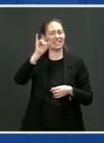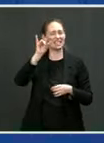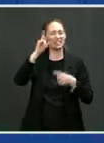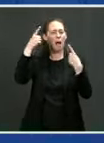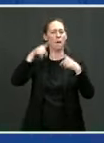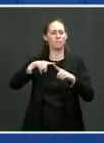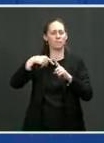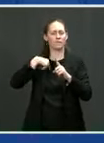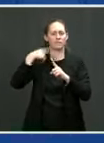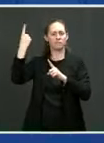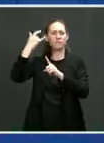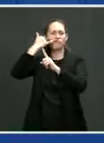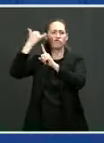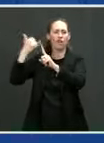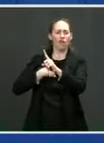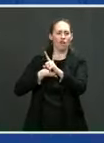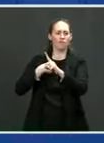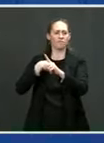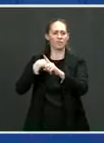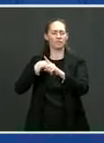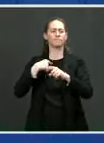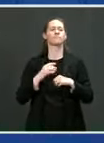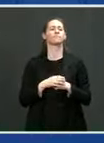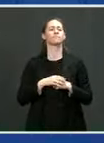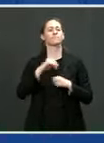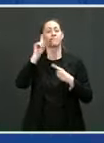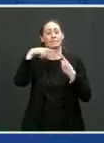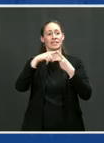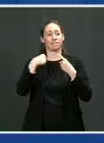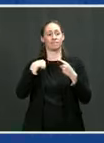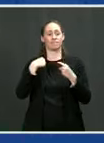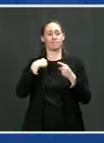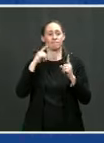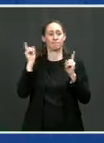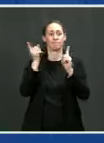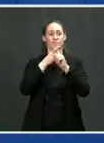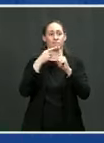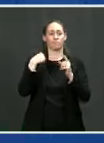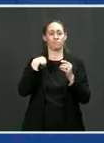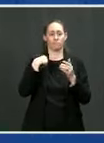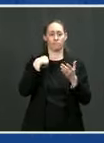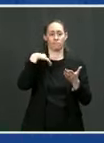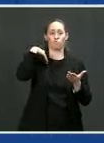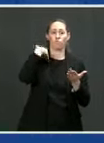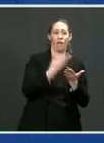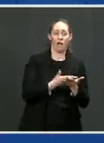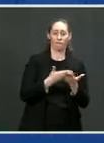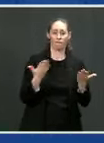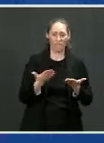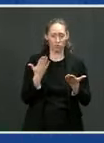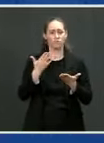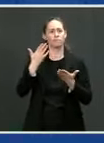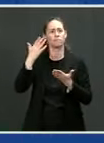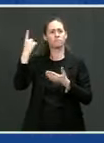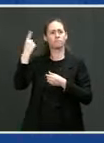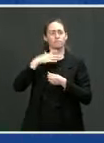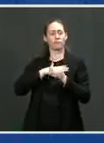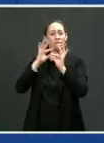when I first got here and lost my family, part of my family, from a person I never knew, never